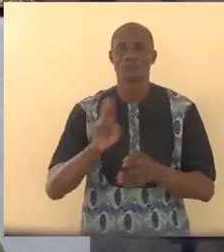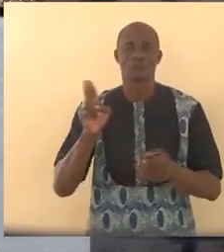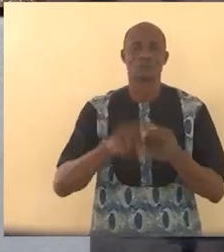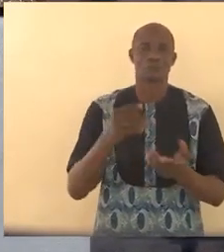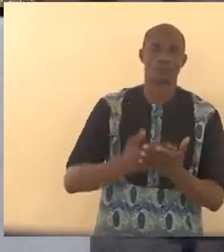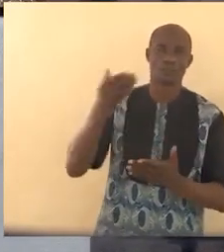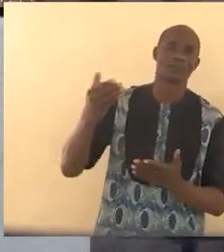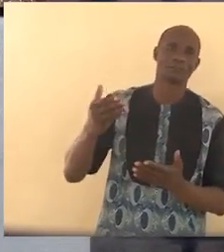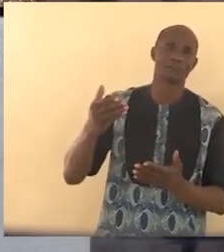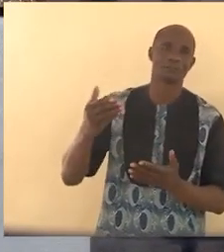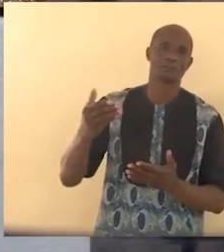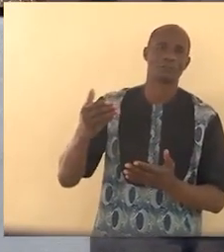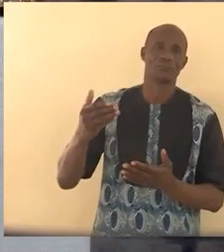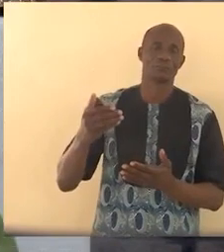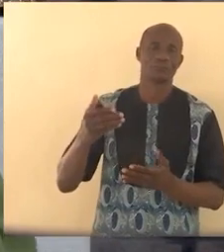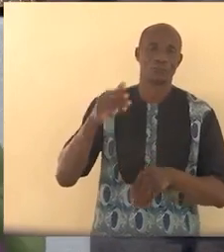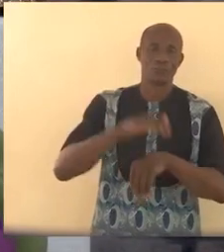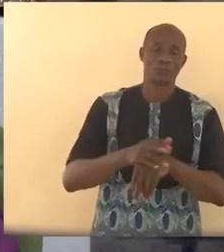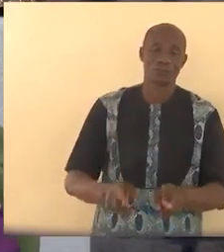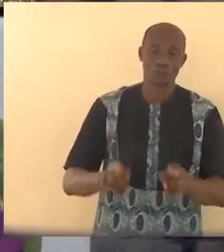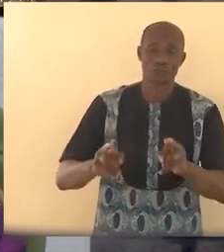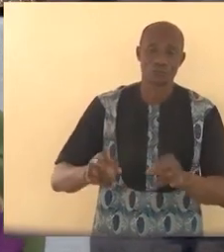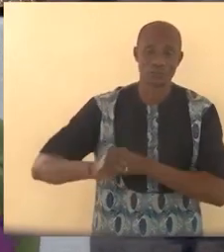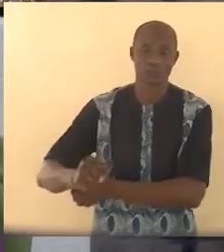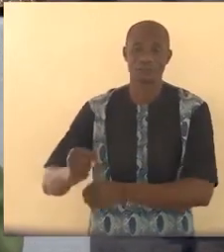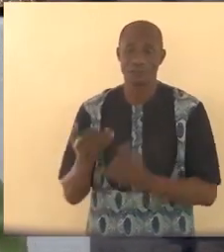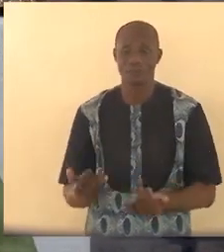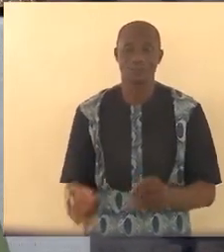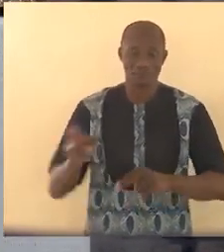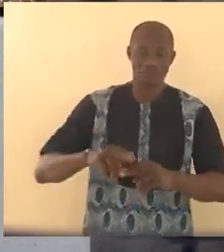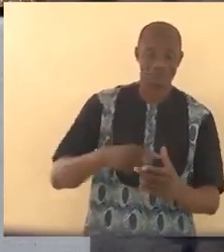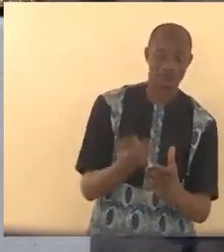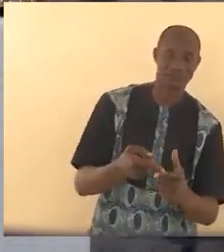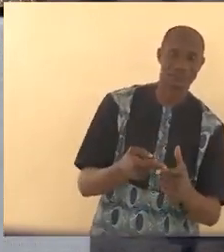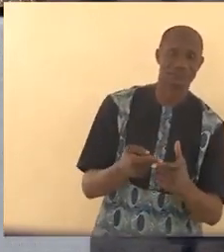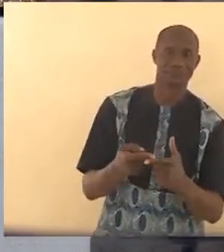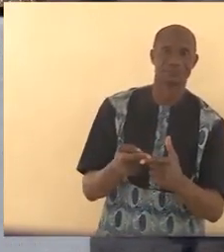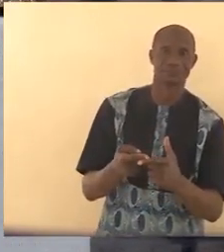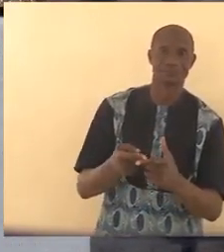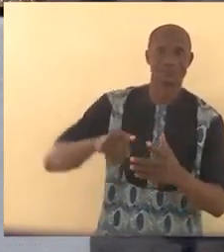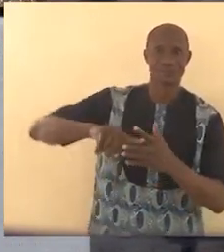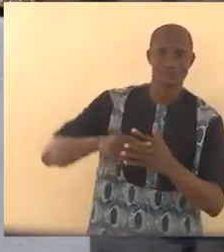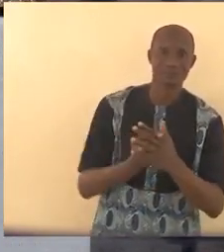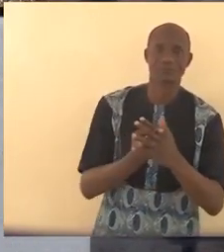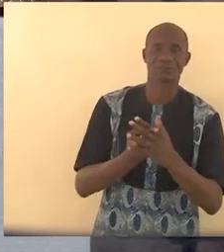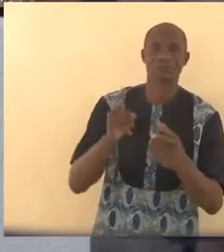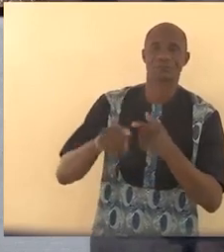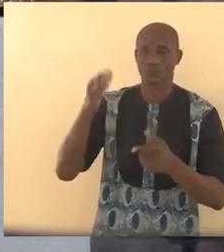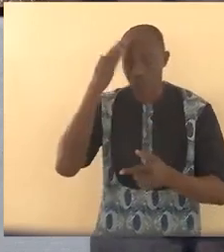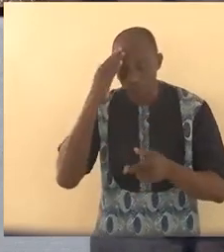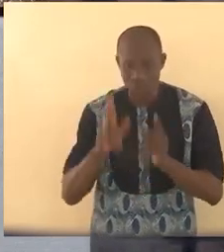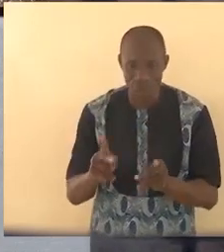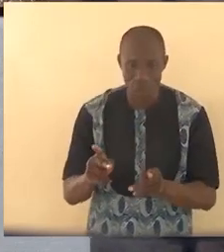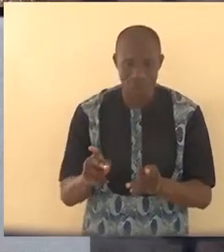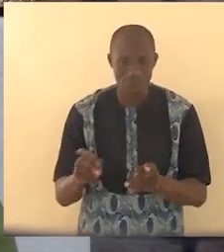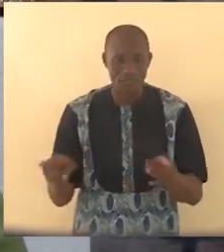the shoes that they used to sell on the roadside, he has now increased whatever. Then he began to know people. And as he